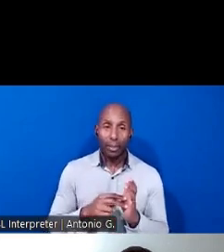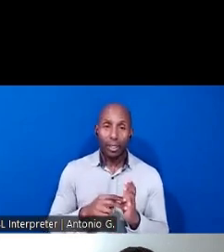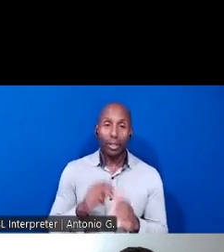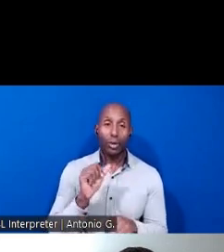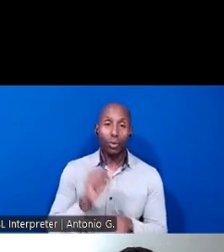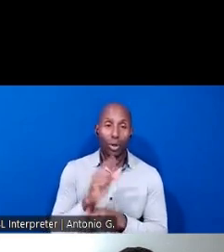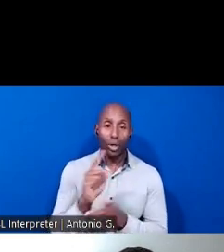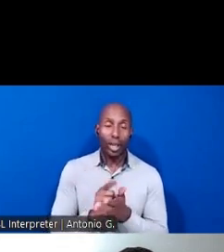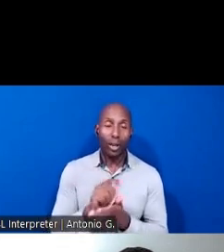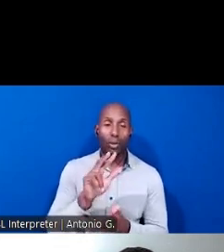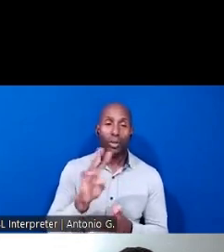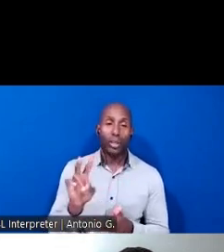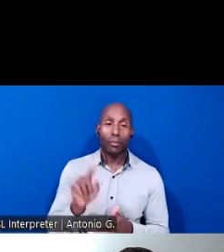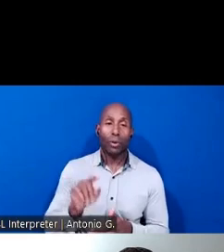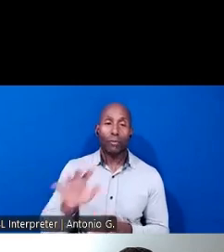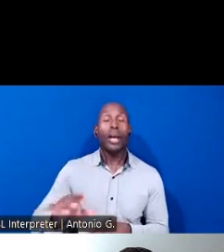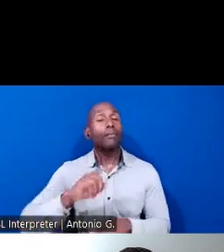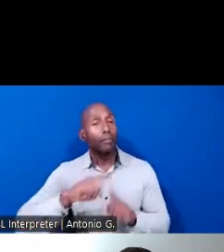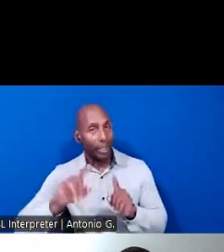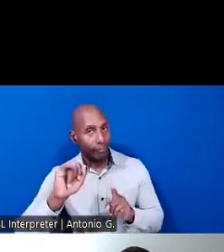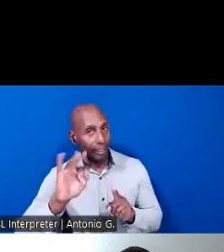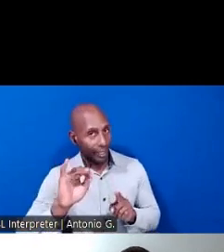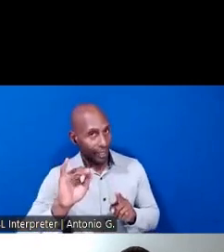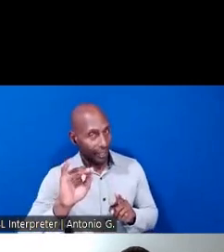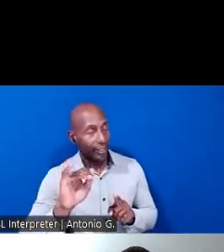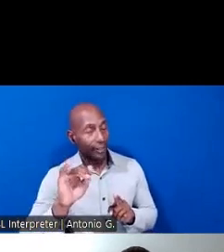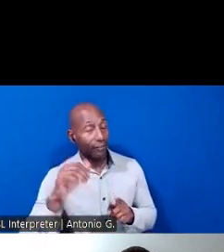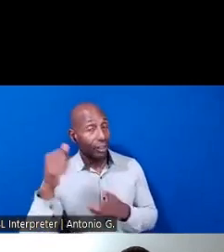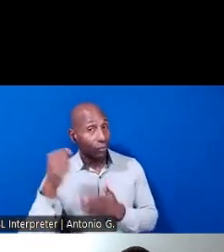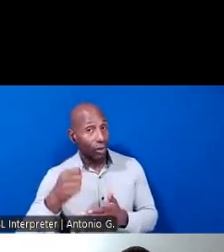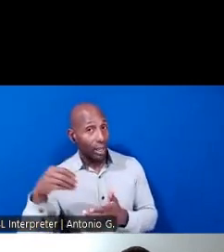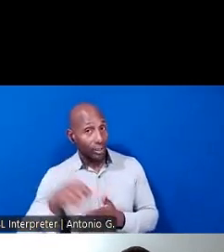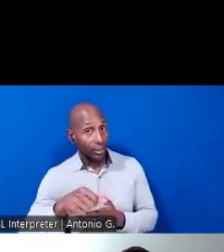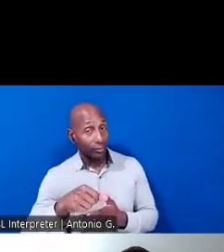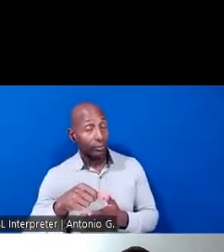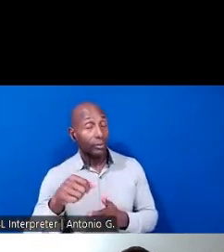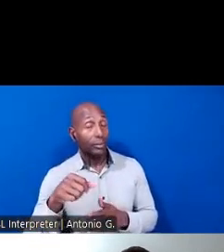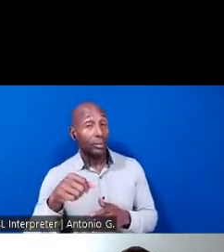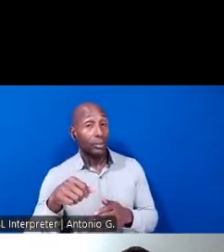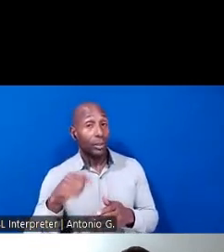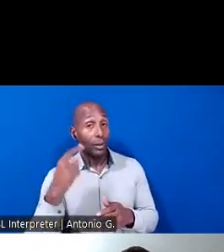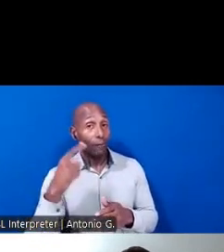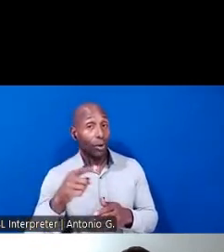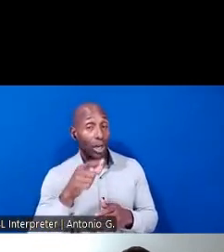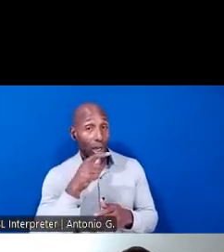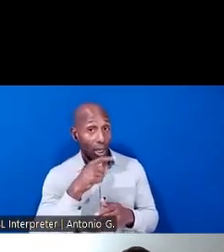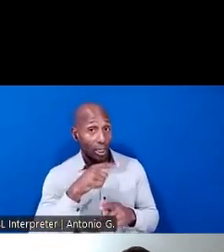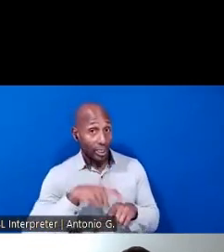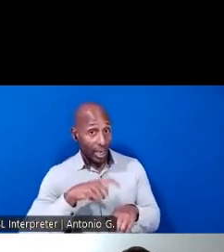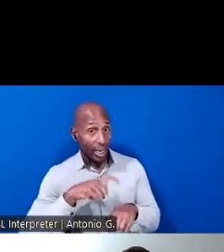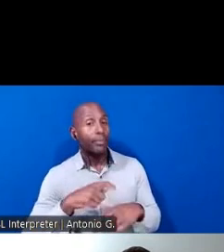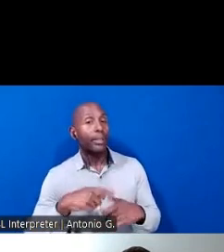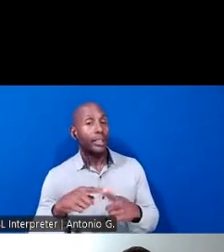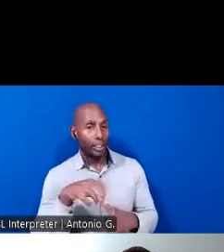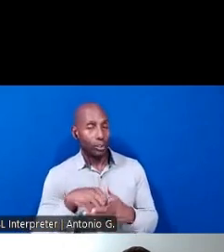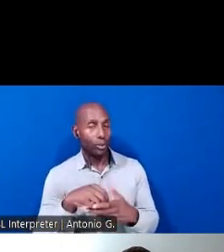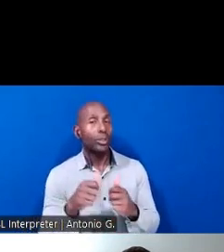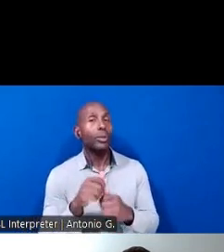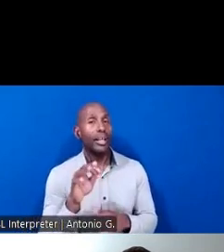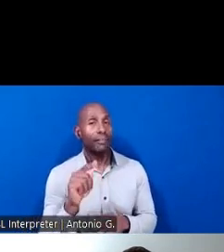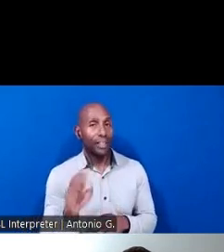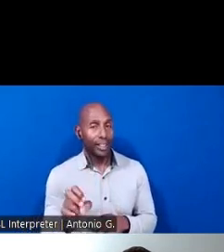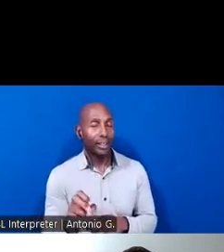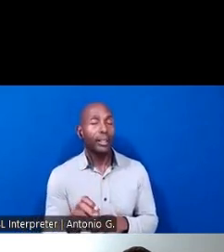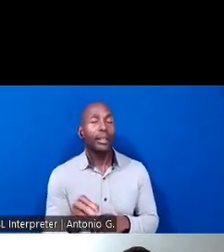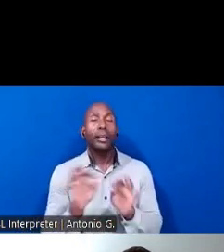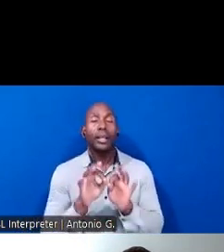should be counted on the reporting form as an FTE for 40 hours a week. So the form is really asking